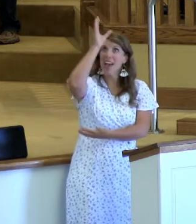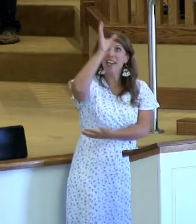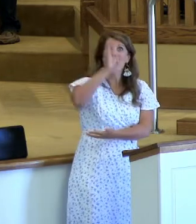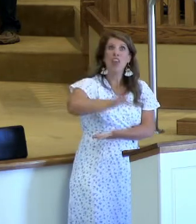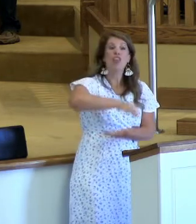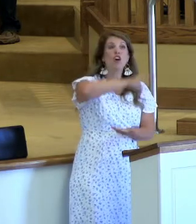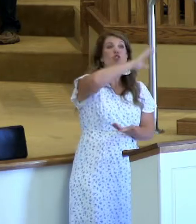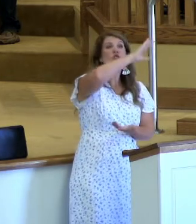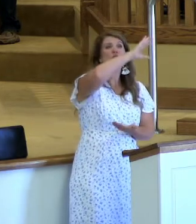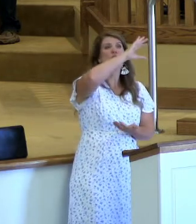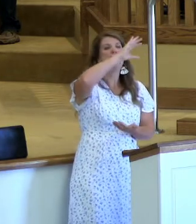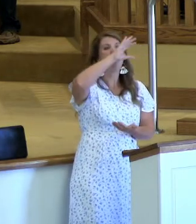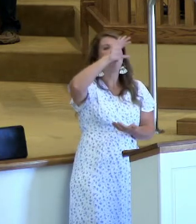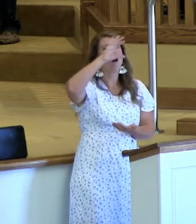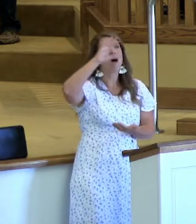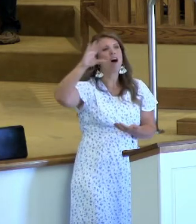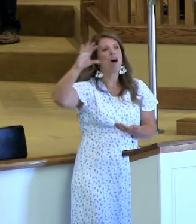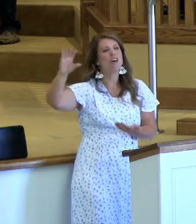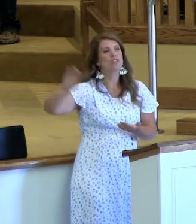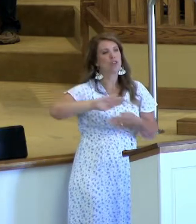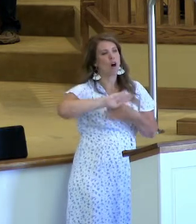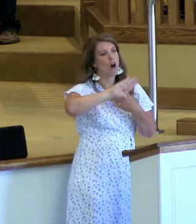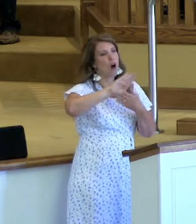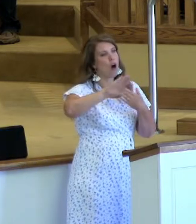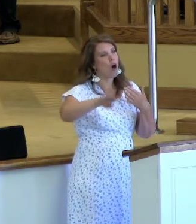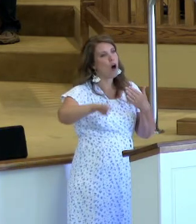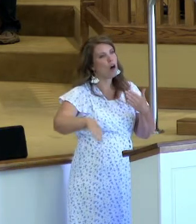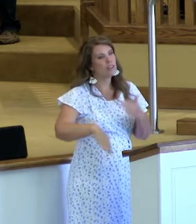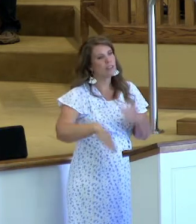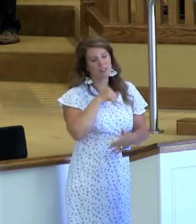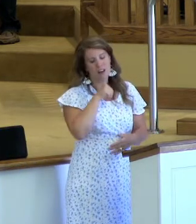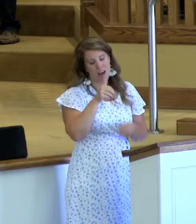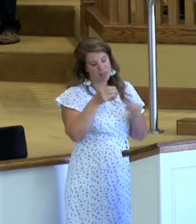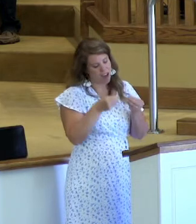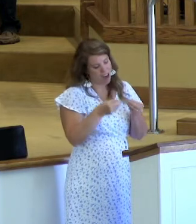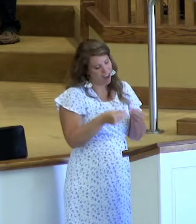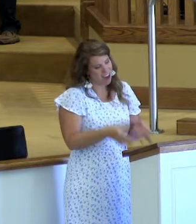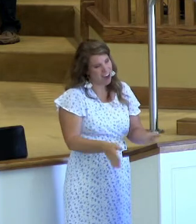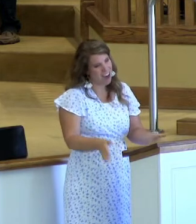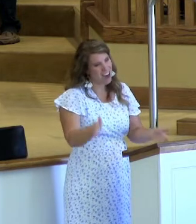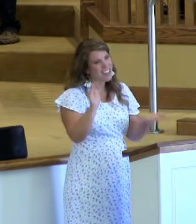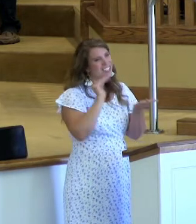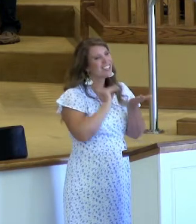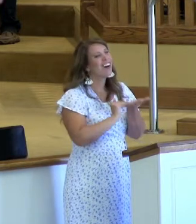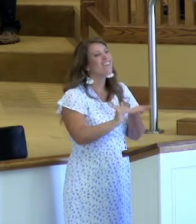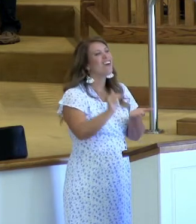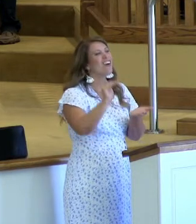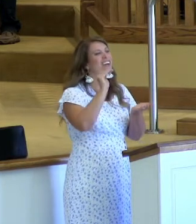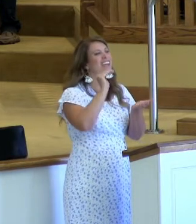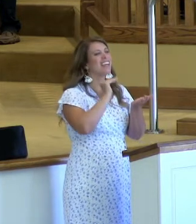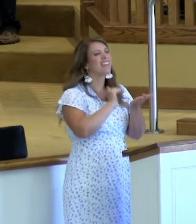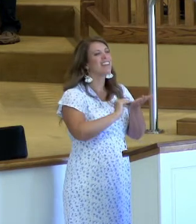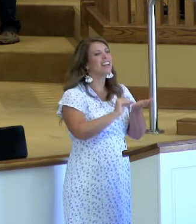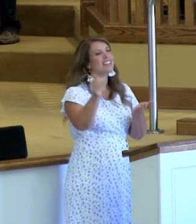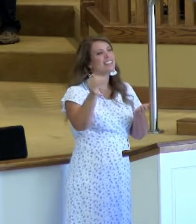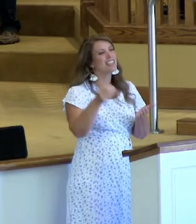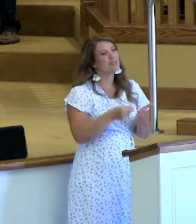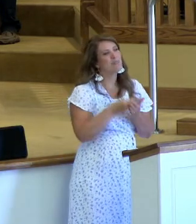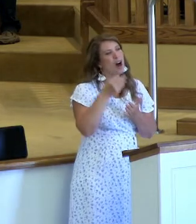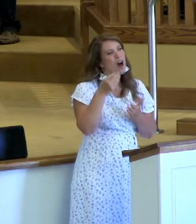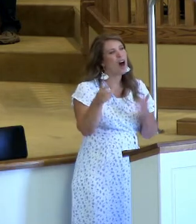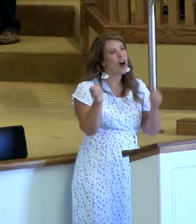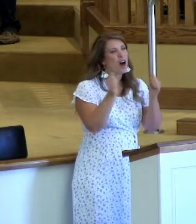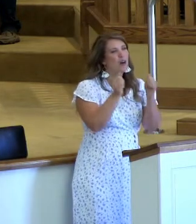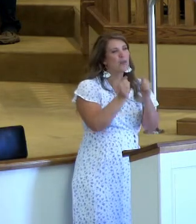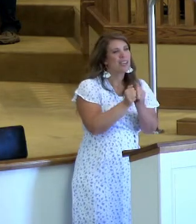Meanwhile, back at the cross, all is not lost. Forgiveness